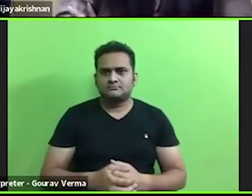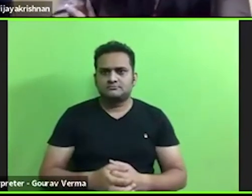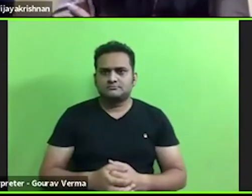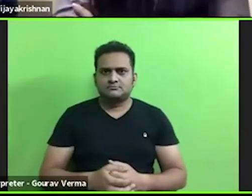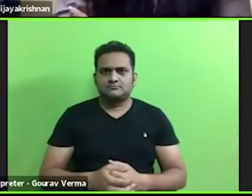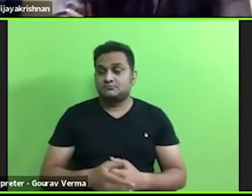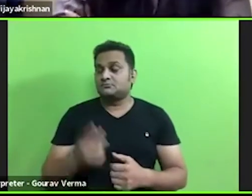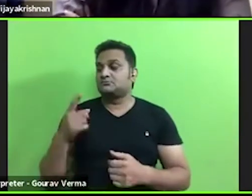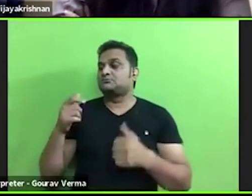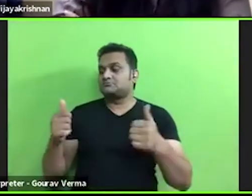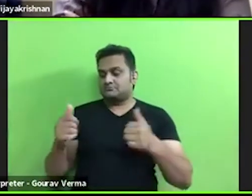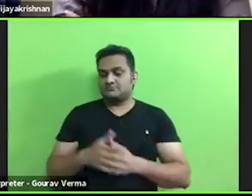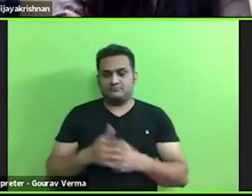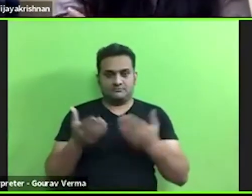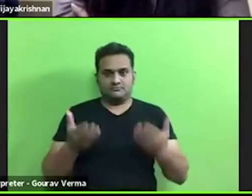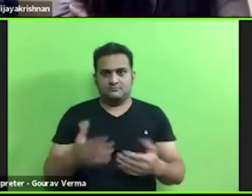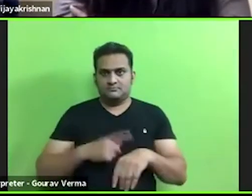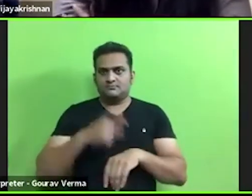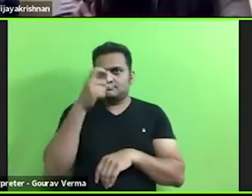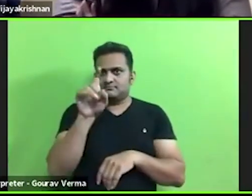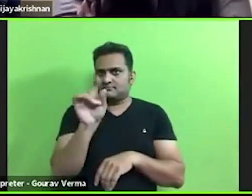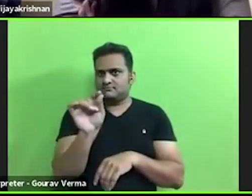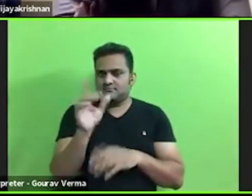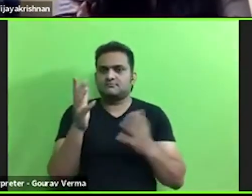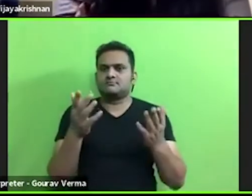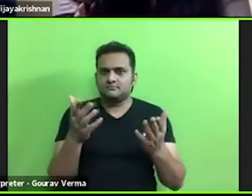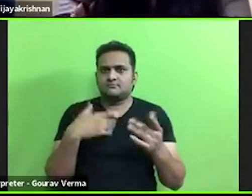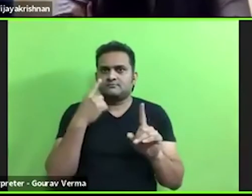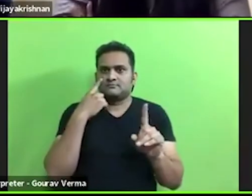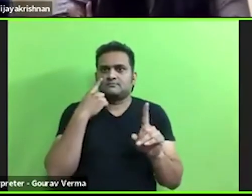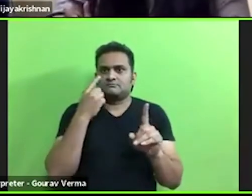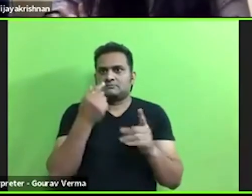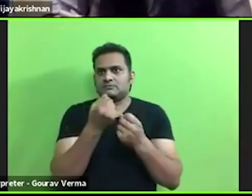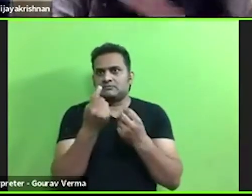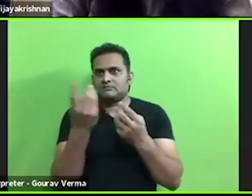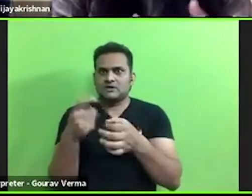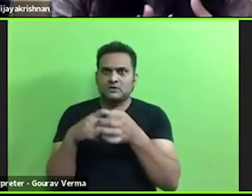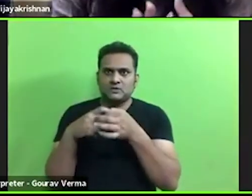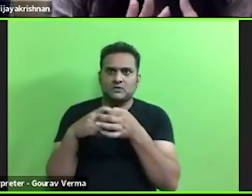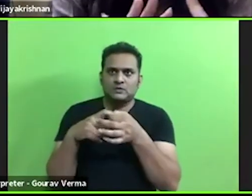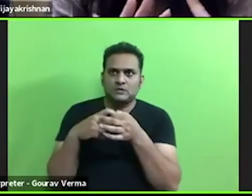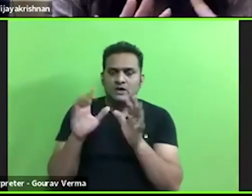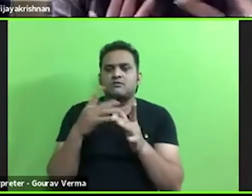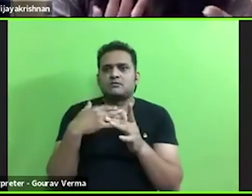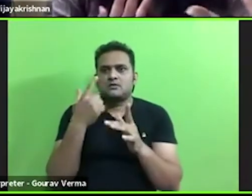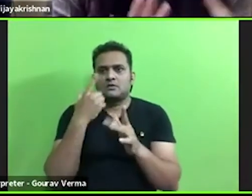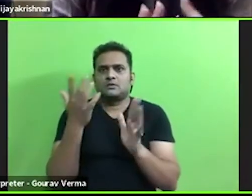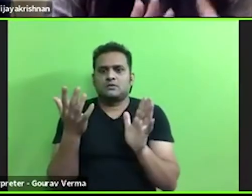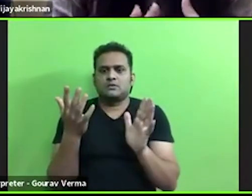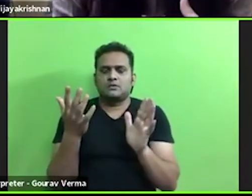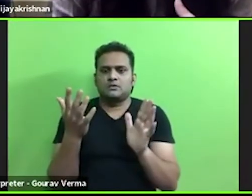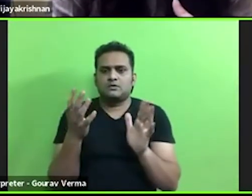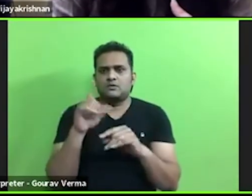All right, so we are at 7:10 and I'm conscious that there are several more questions. So what I'm going to do is just close with